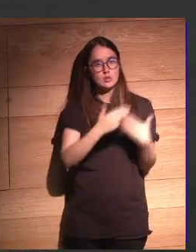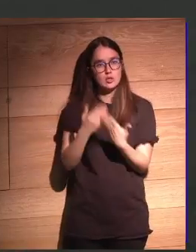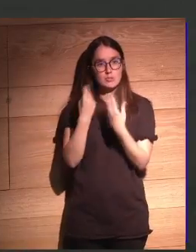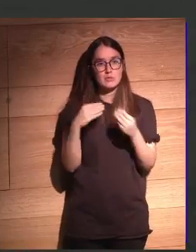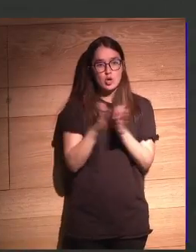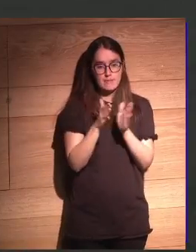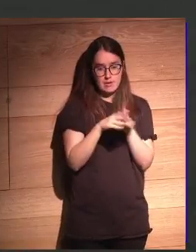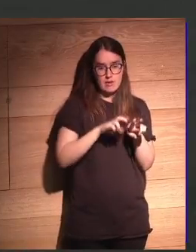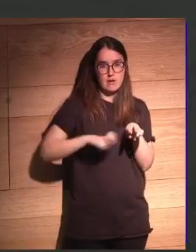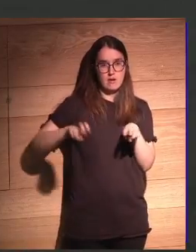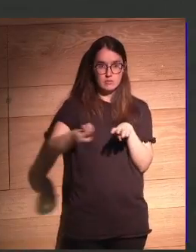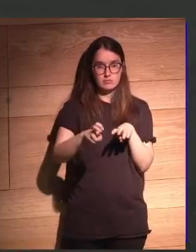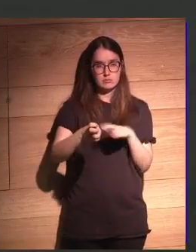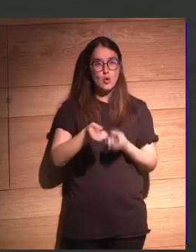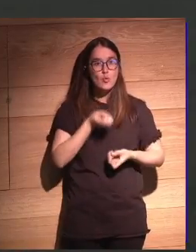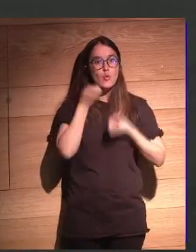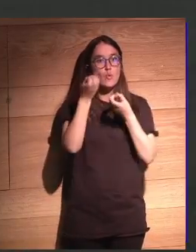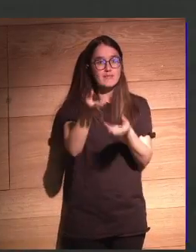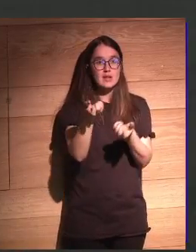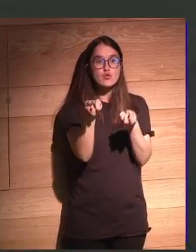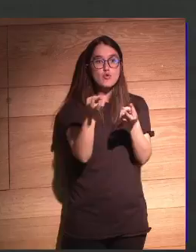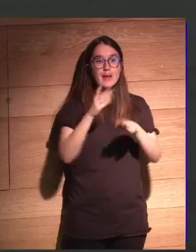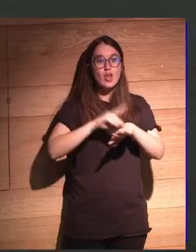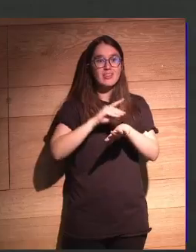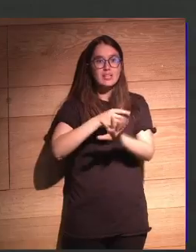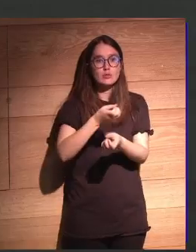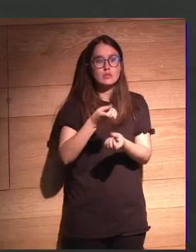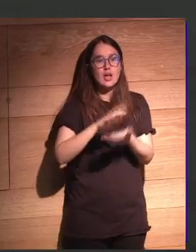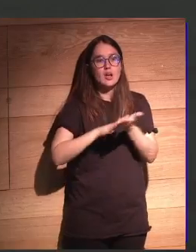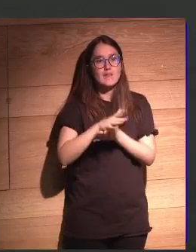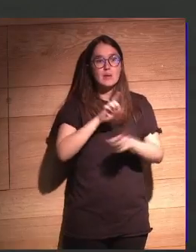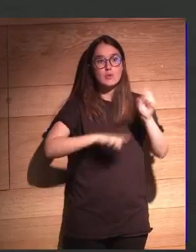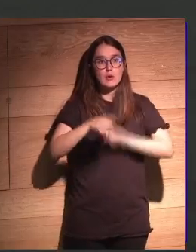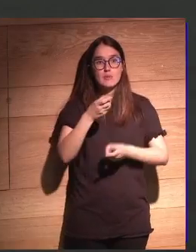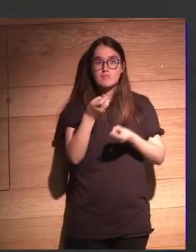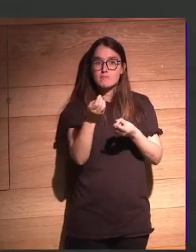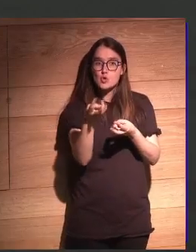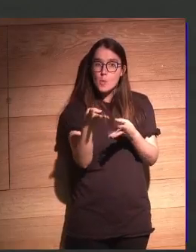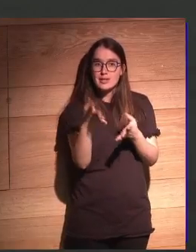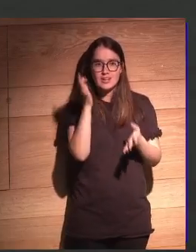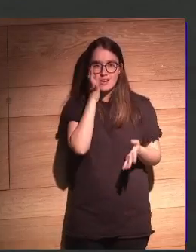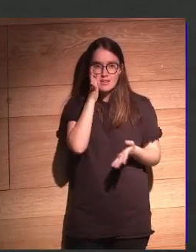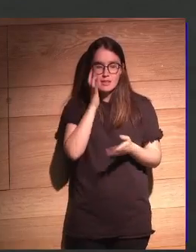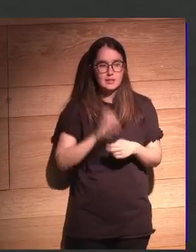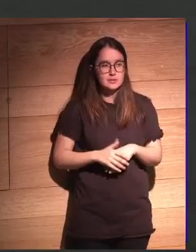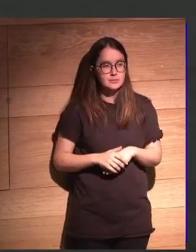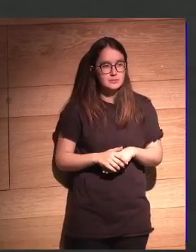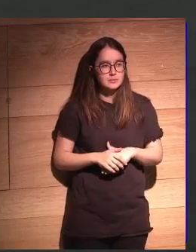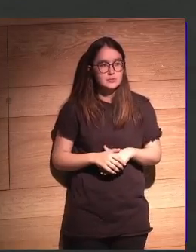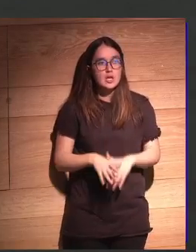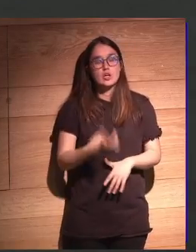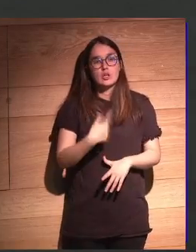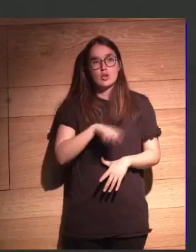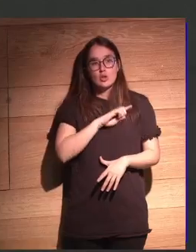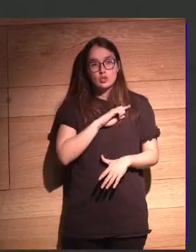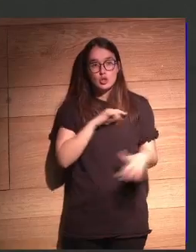PhDs and academics like my colleagues here today who can tell us about this issue